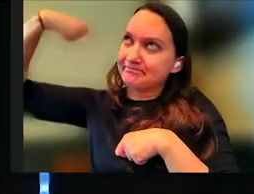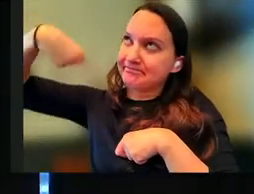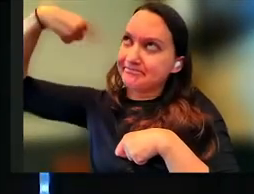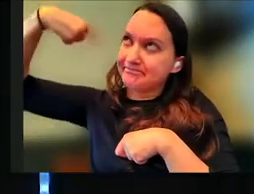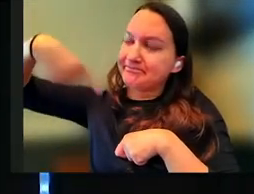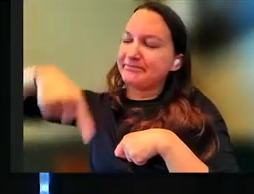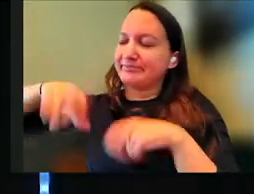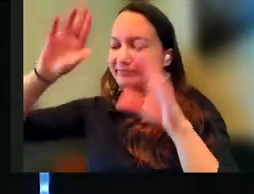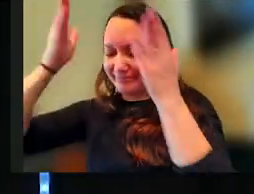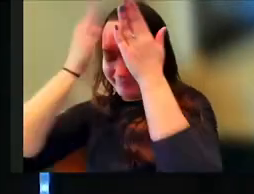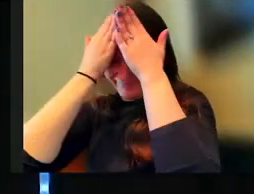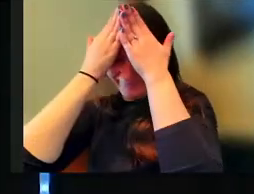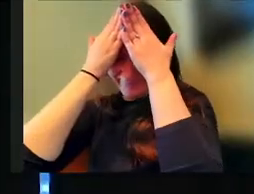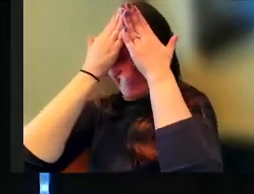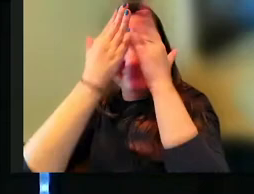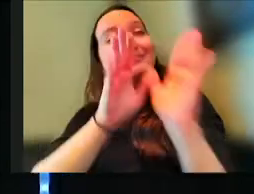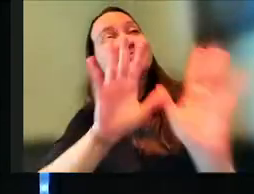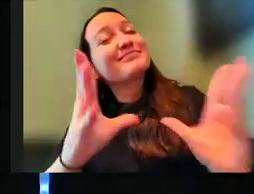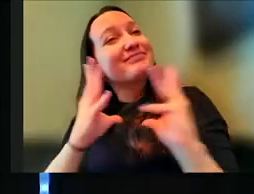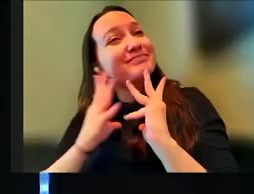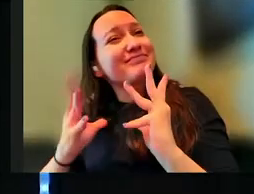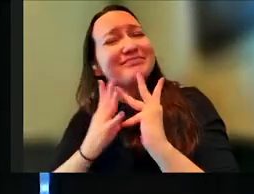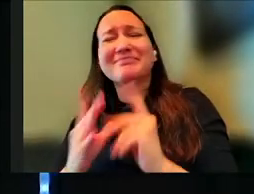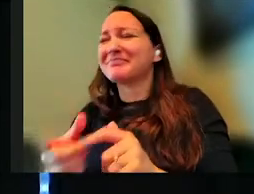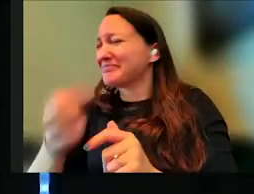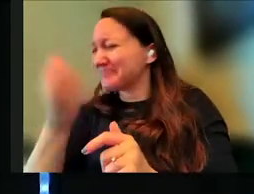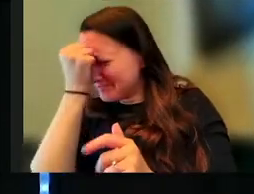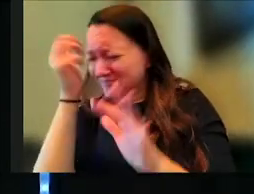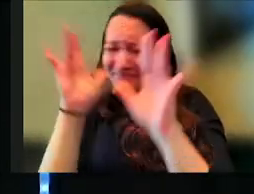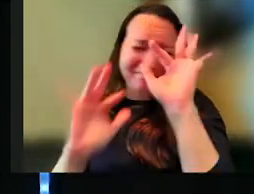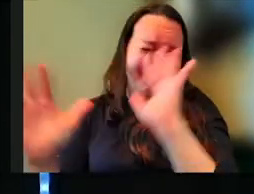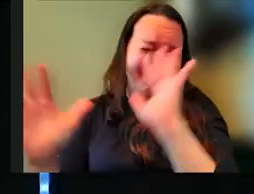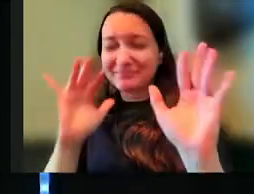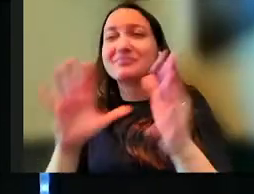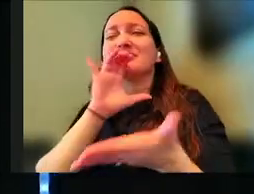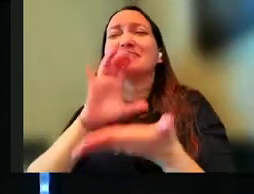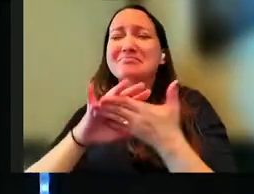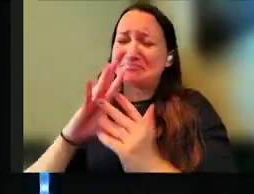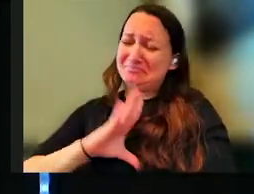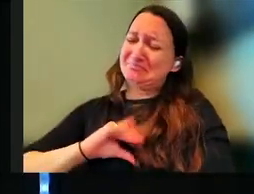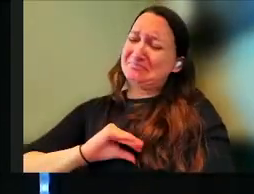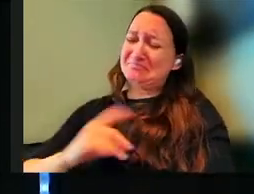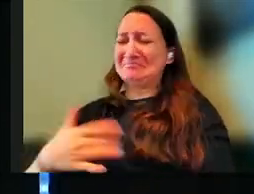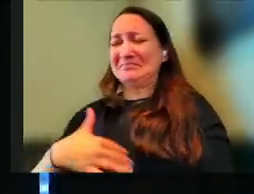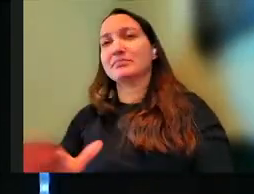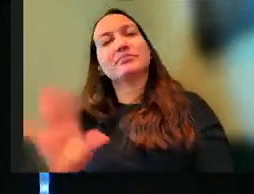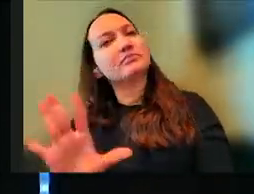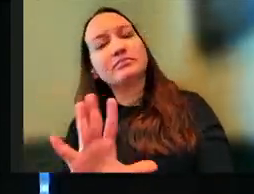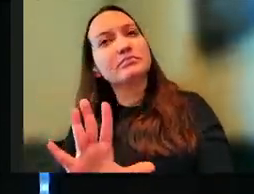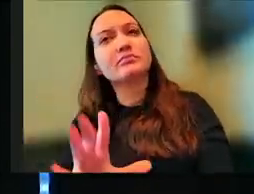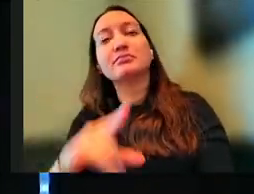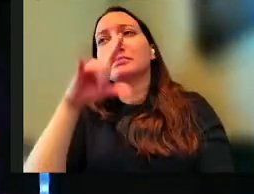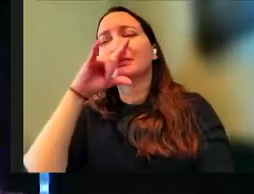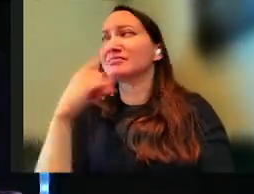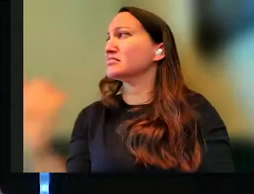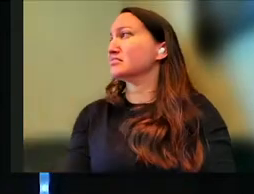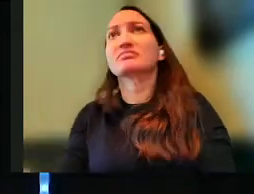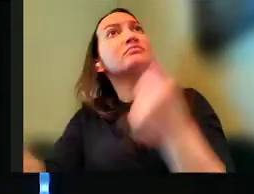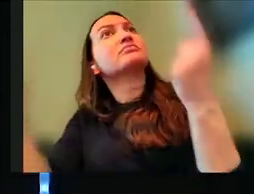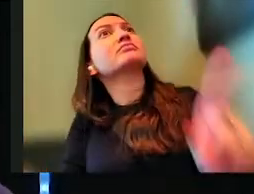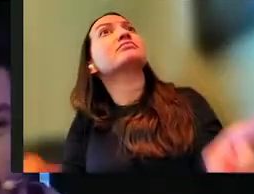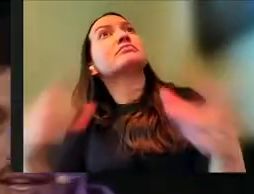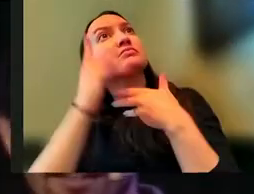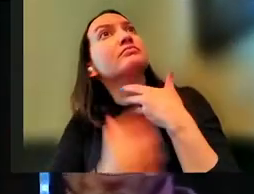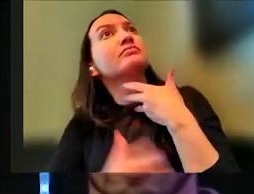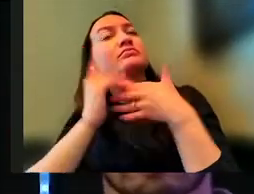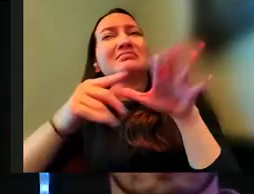oh, even Rachel's like, it's okay, because I was like, I'm so dumb, you know what mean? It's like being myself, like, how did I do that? It's just cut it. My kids are over there like, what happened? You know, they see like